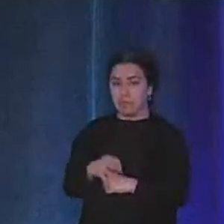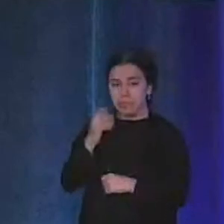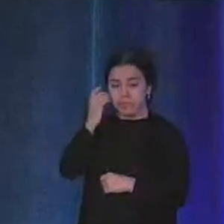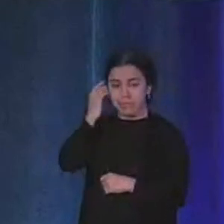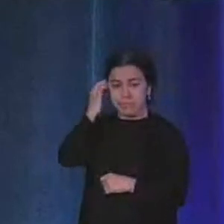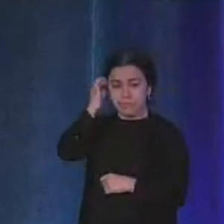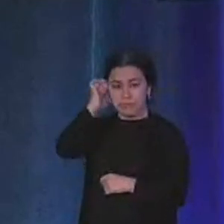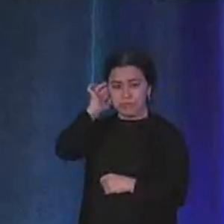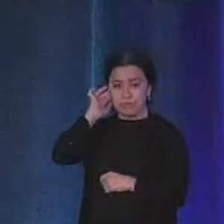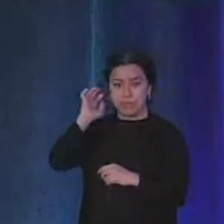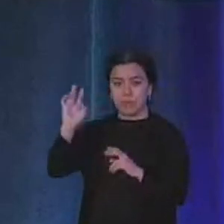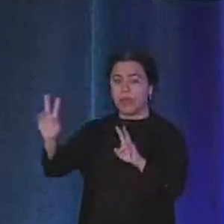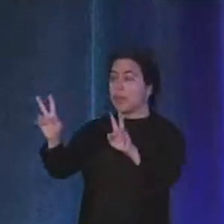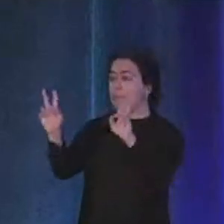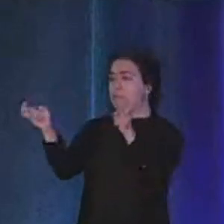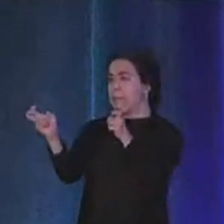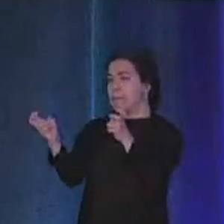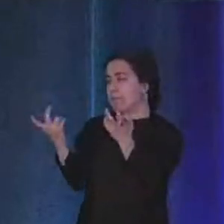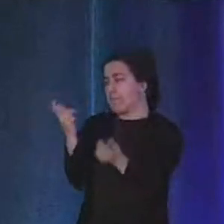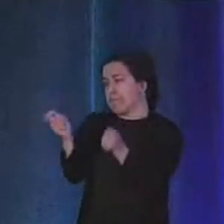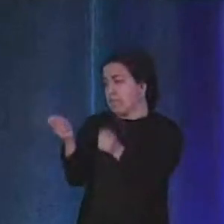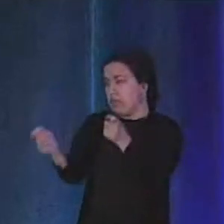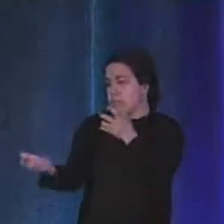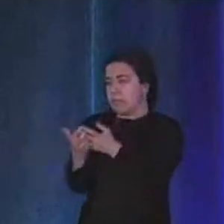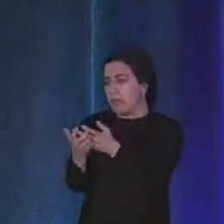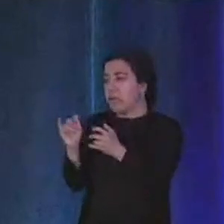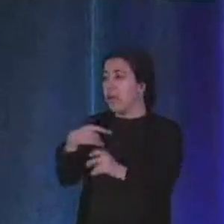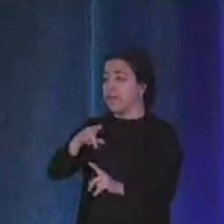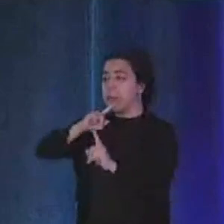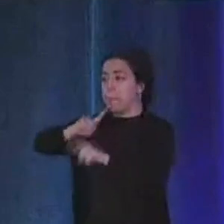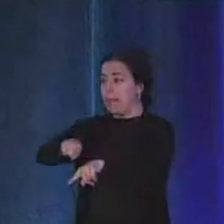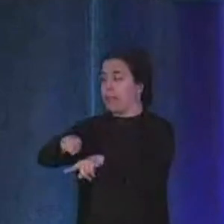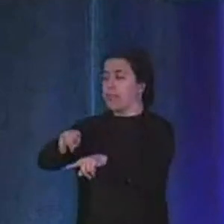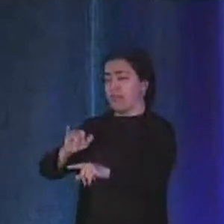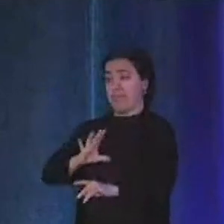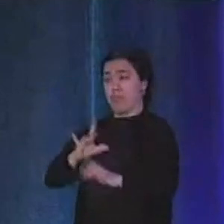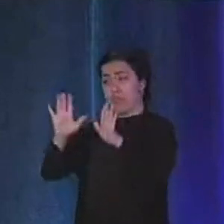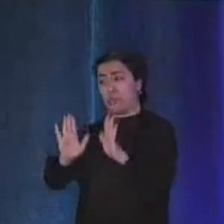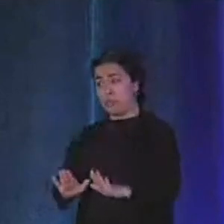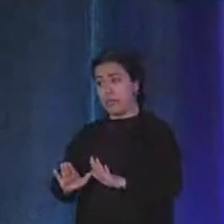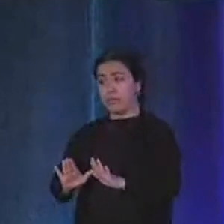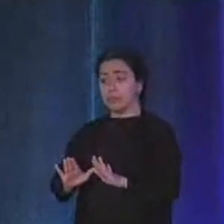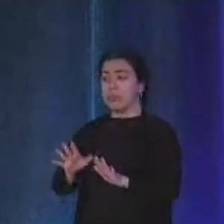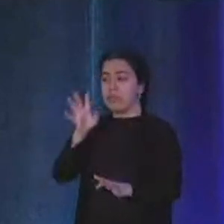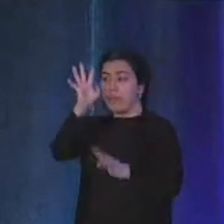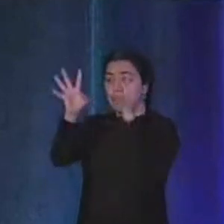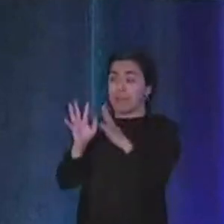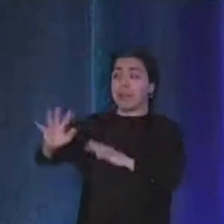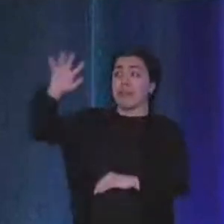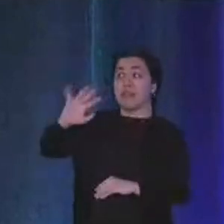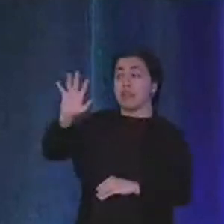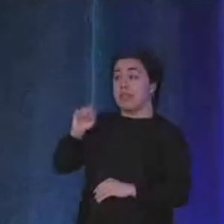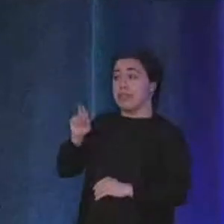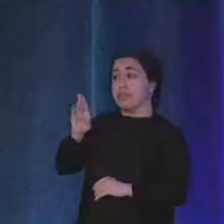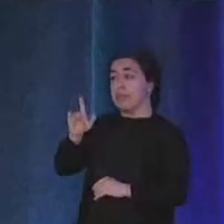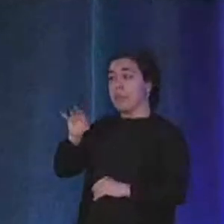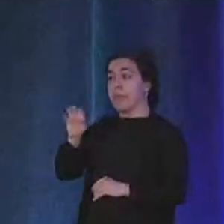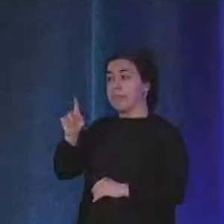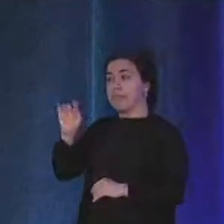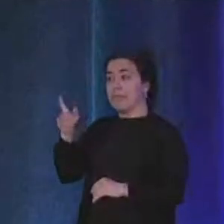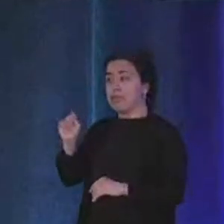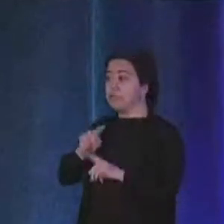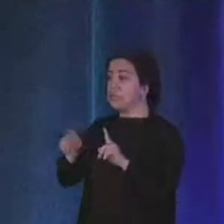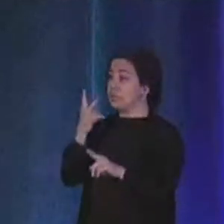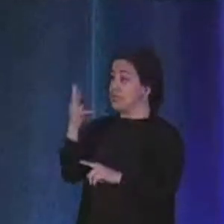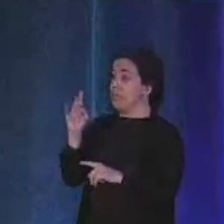Obviously, the theme is very customizable. You have the command palette, which is great. That's innovated by Sublime Text back in the day. But then you see this feature in